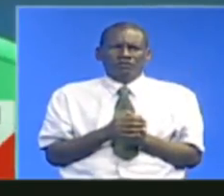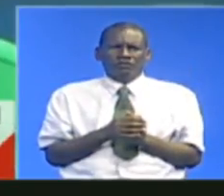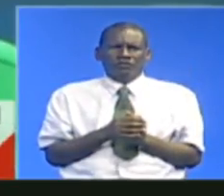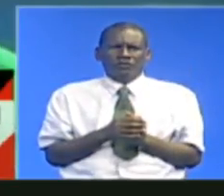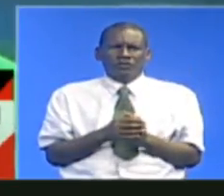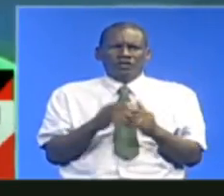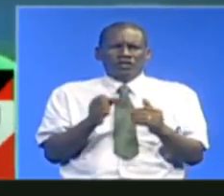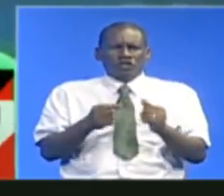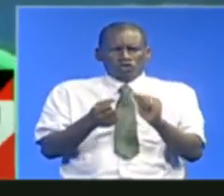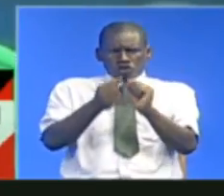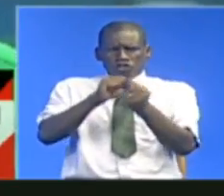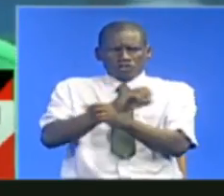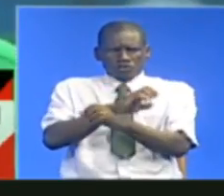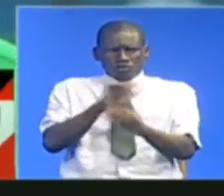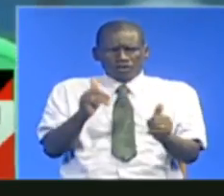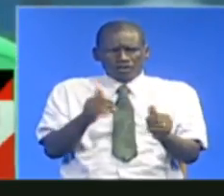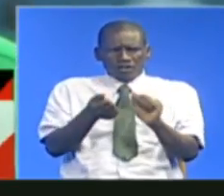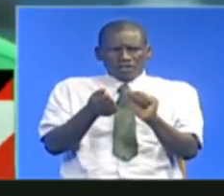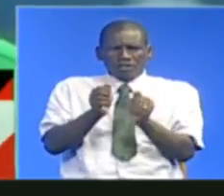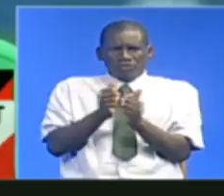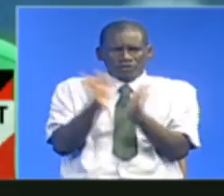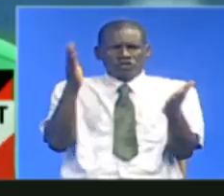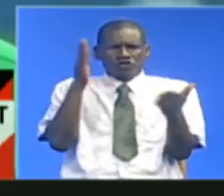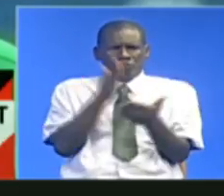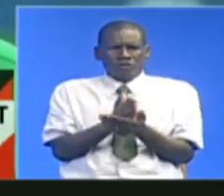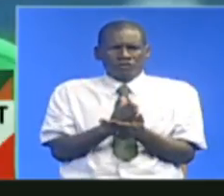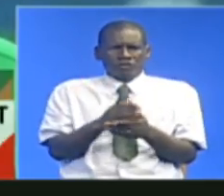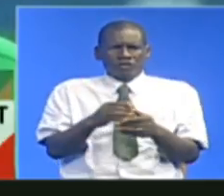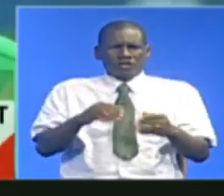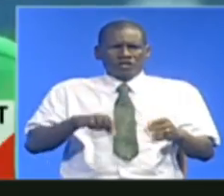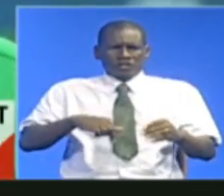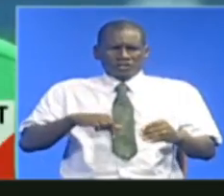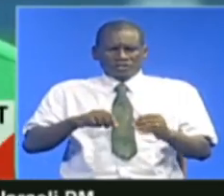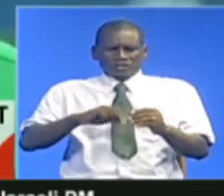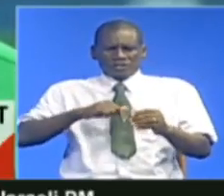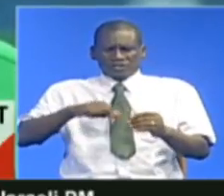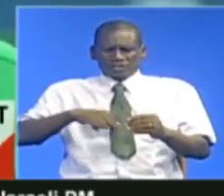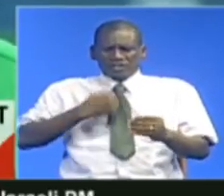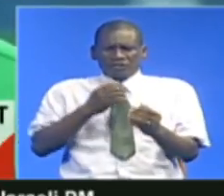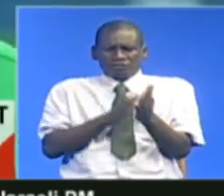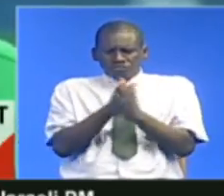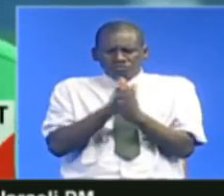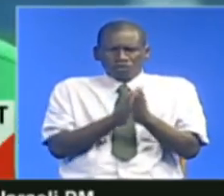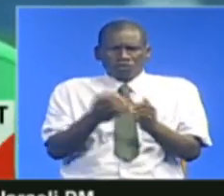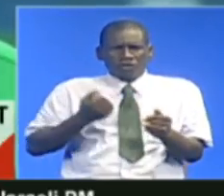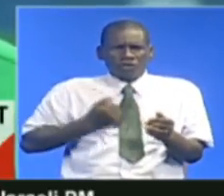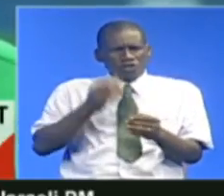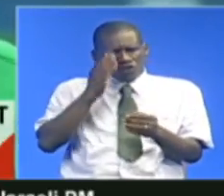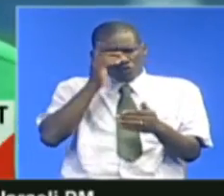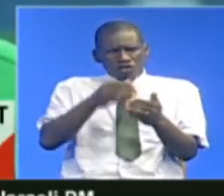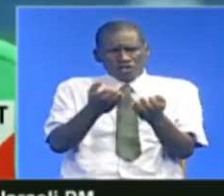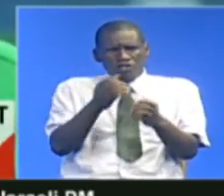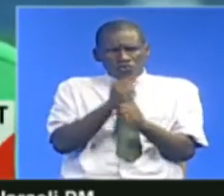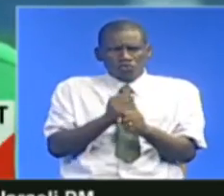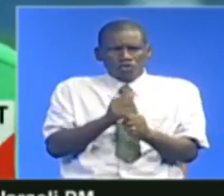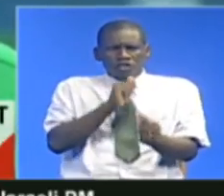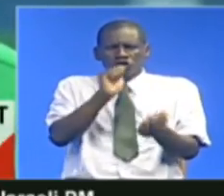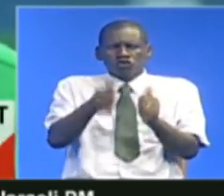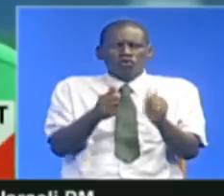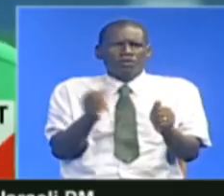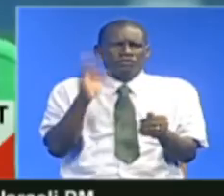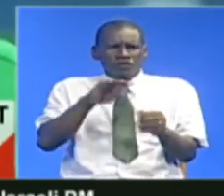And the changes are, the general belief, the self-esteem of the girls, they know what they have to do, they have to complete the task. It's a minimal